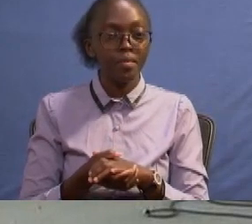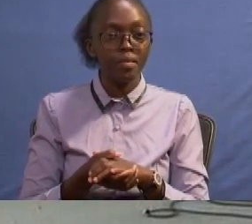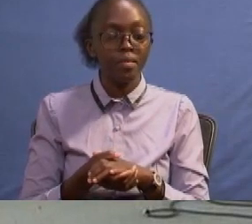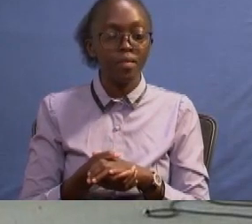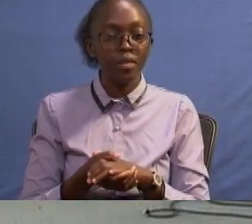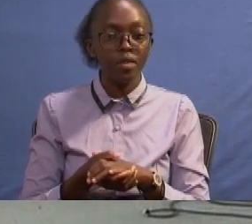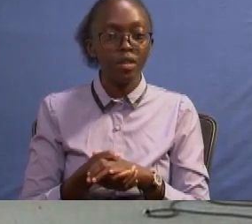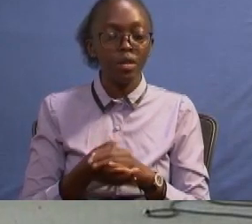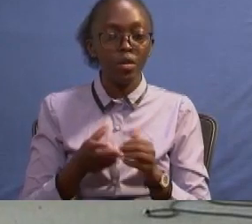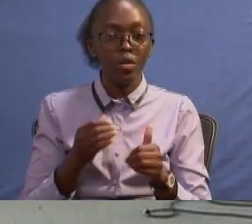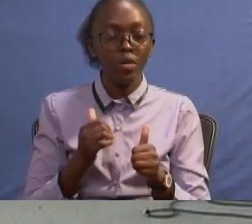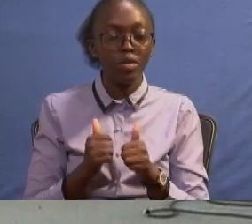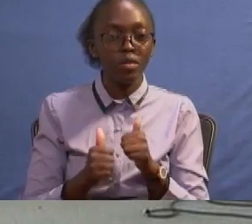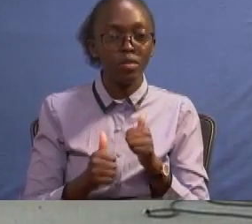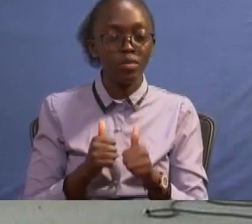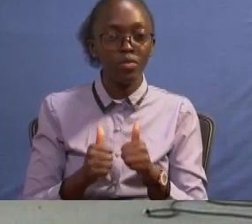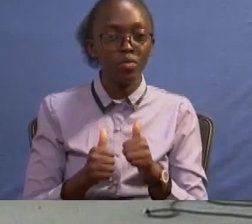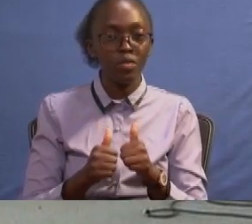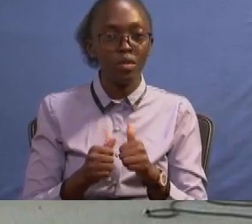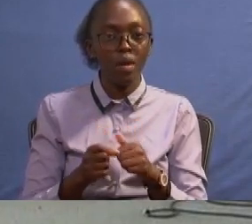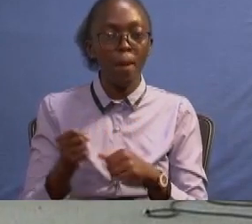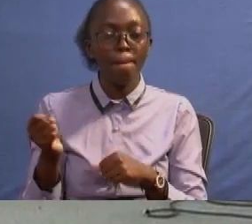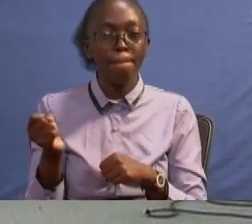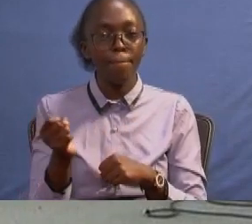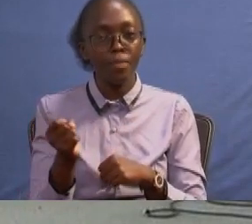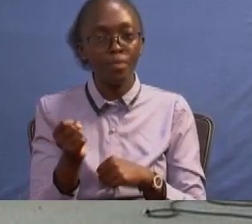That was in June